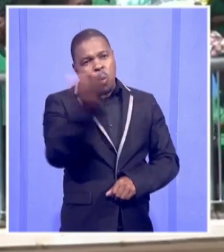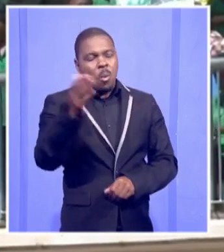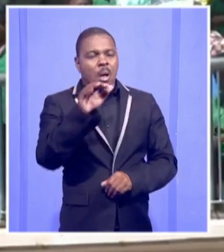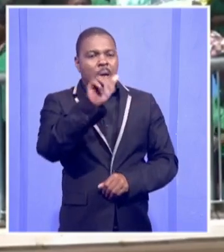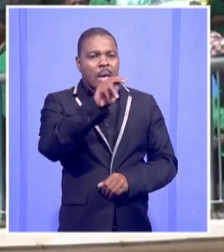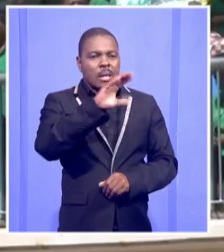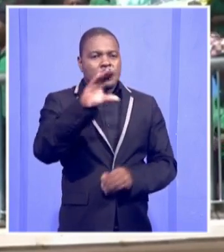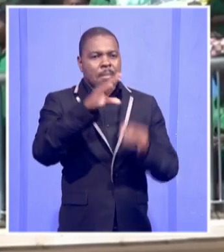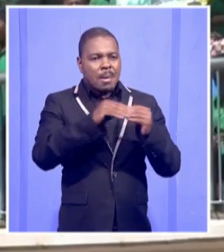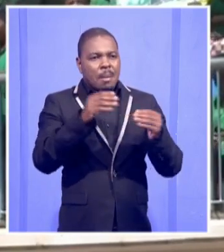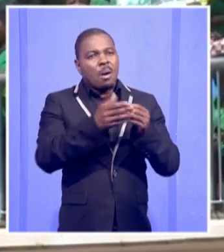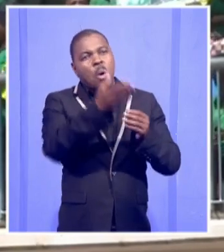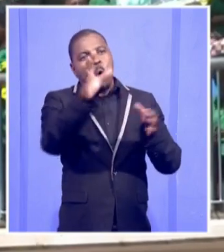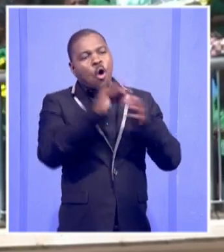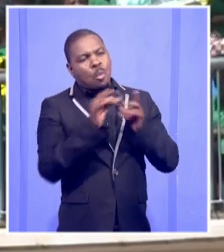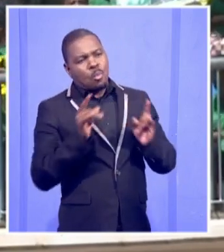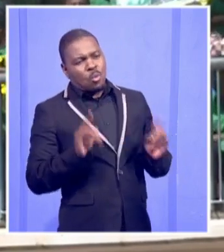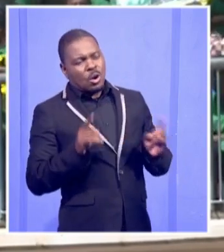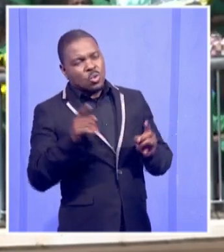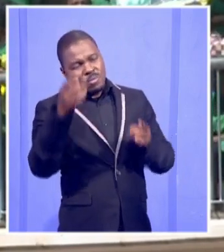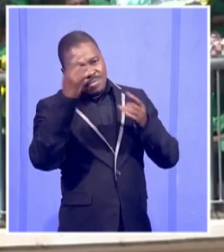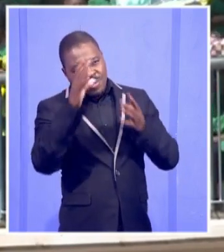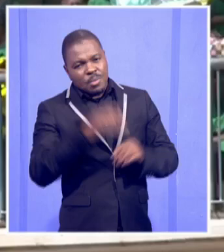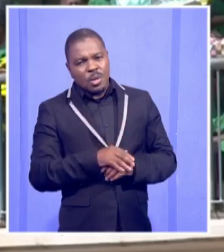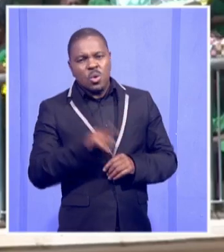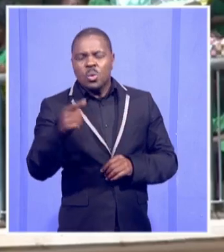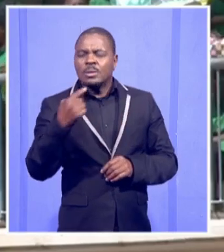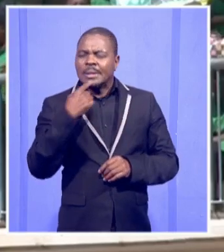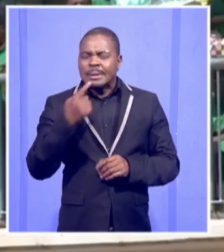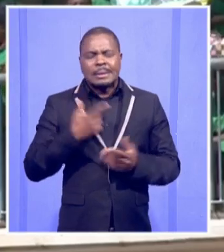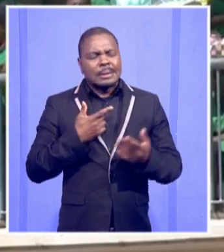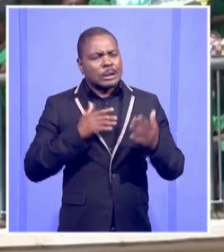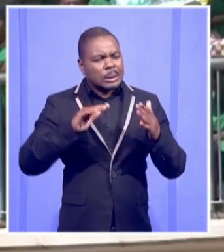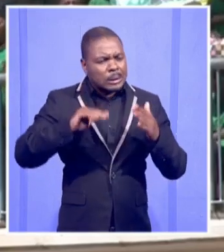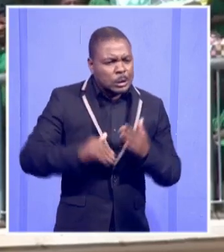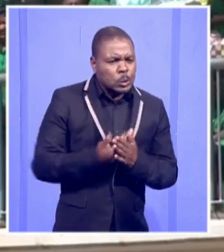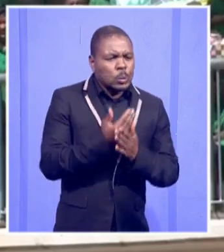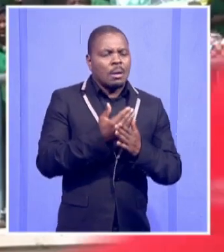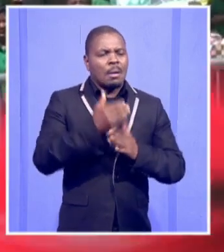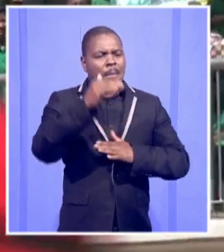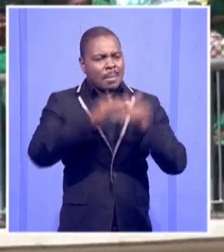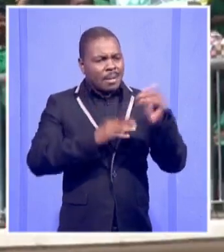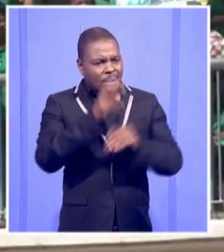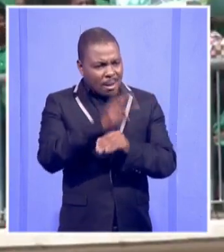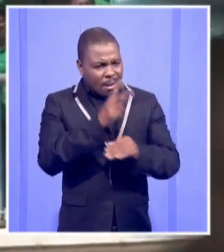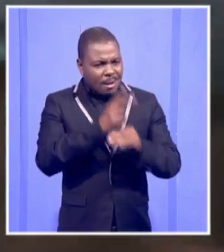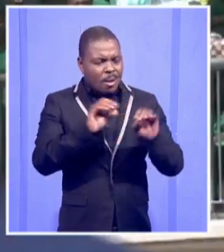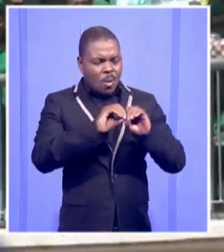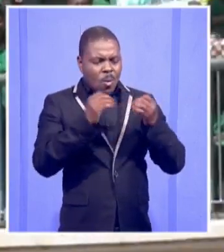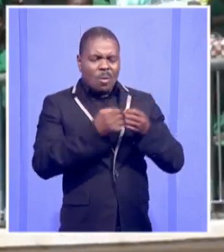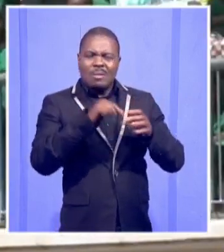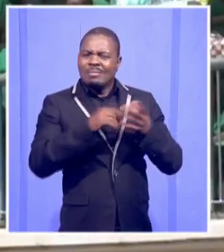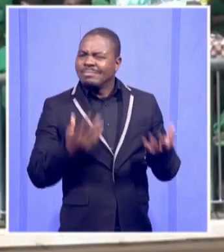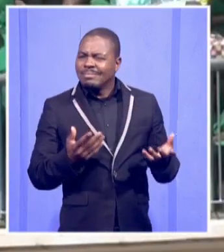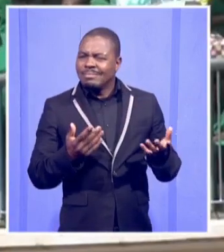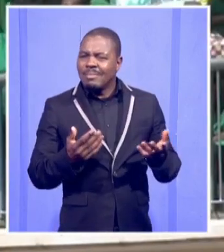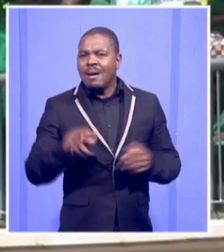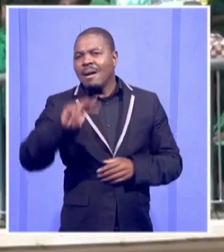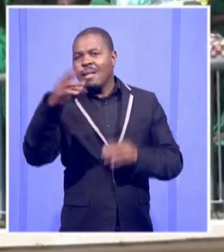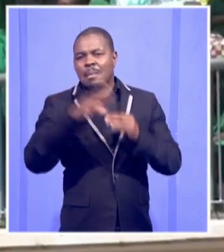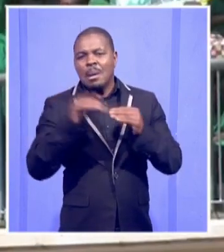watching from home? You guys speak about renewal, you speak about rebuilding the party. What is your message to other ANC